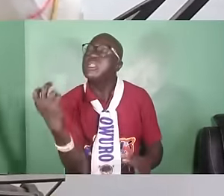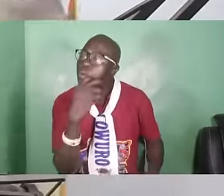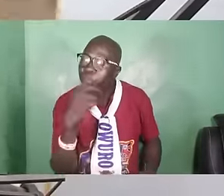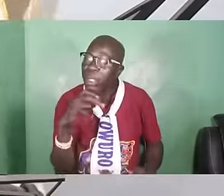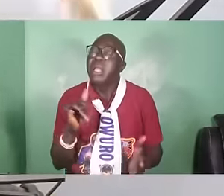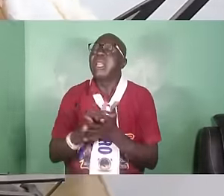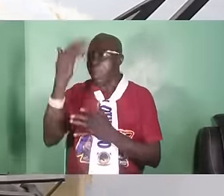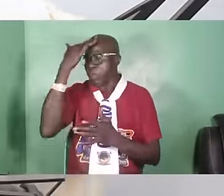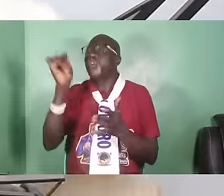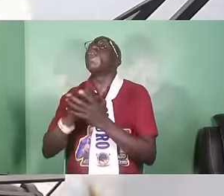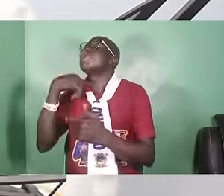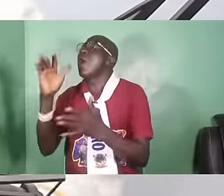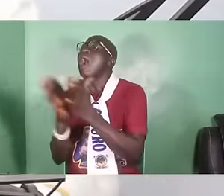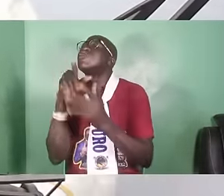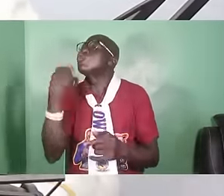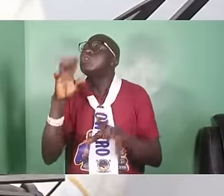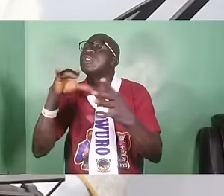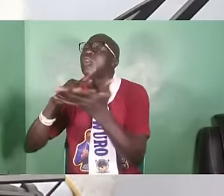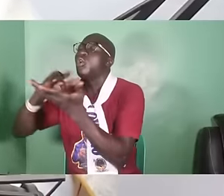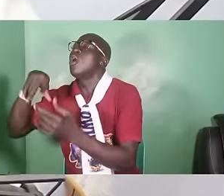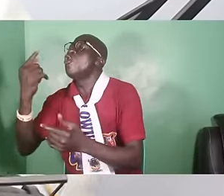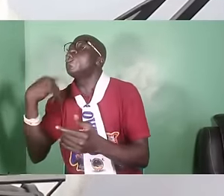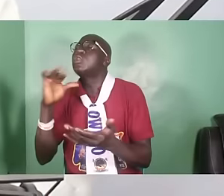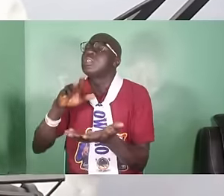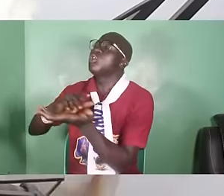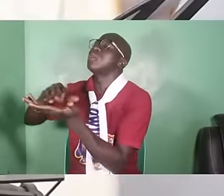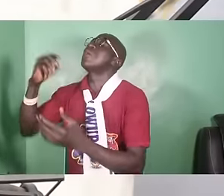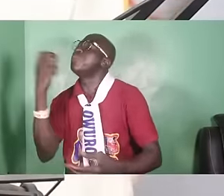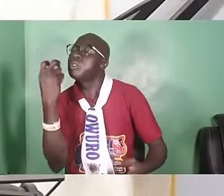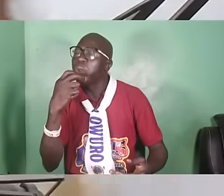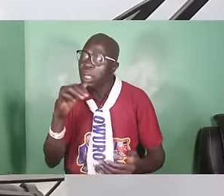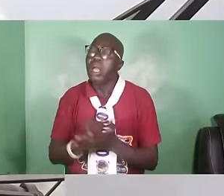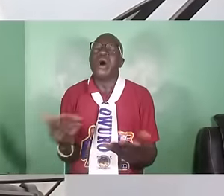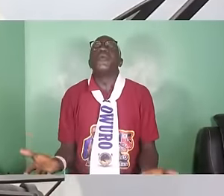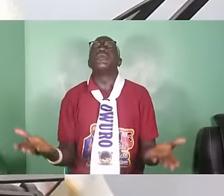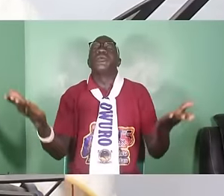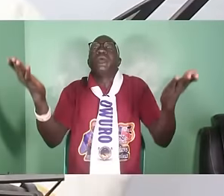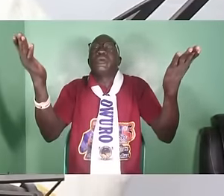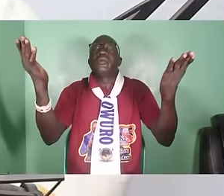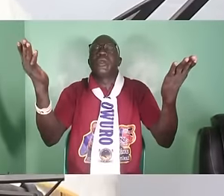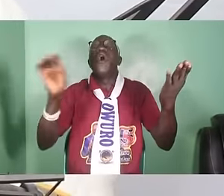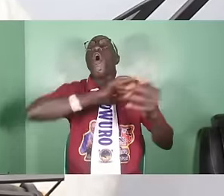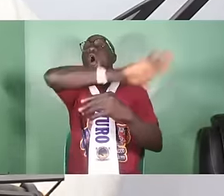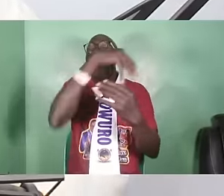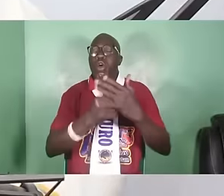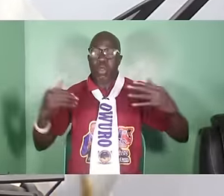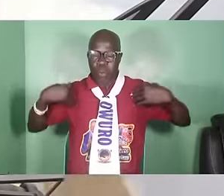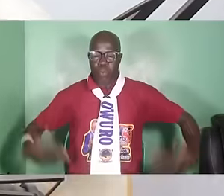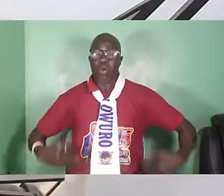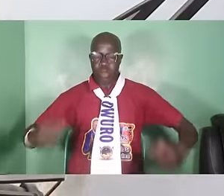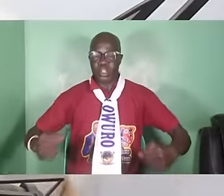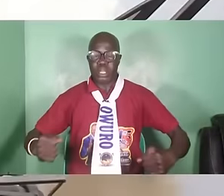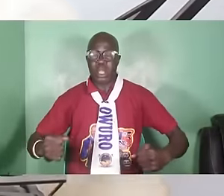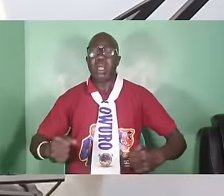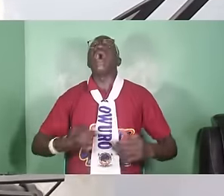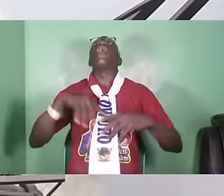speak. Ka to bere pe tanne ni ogo yi. Ogo wo ni soro. E gbe awa soke. Gbogbo ara ko fi gbadua.